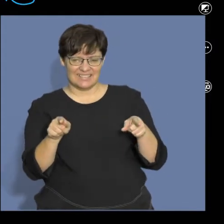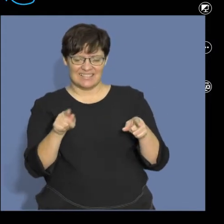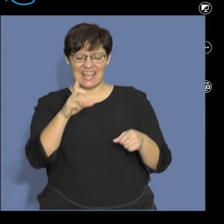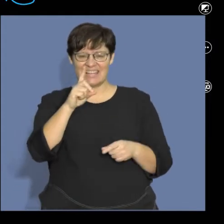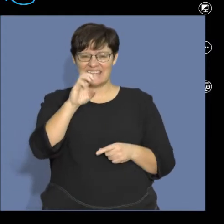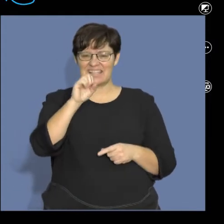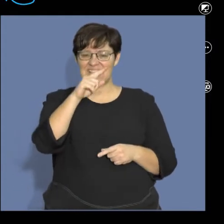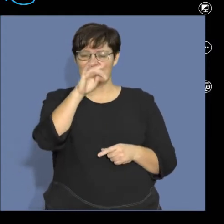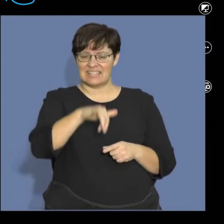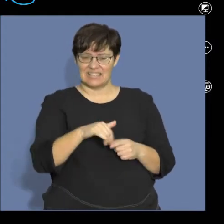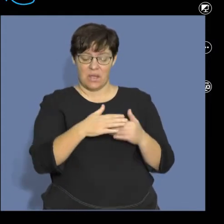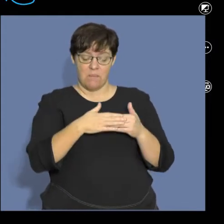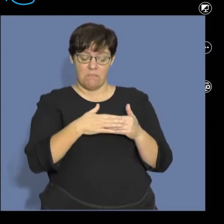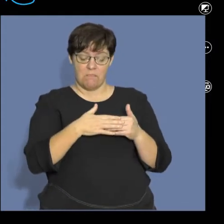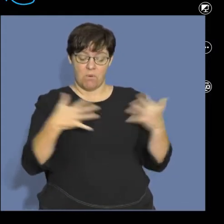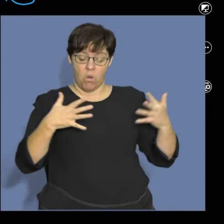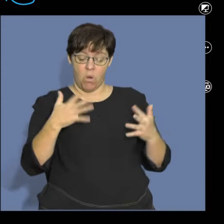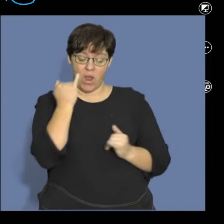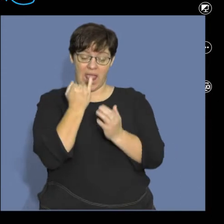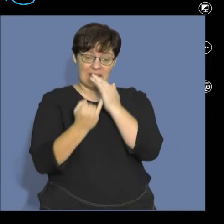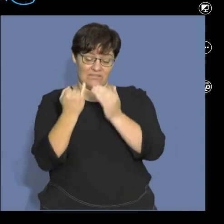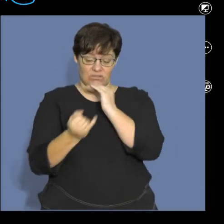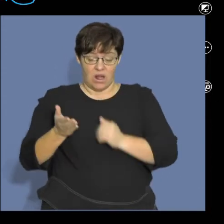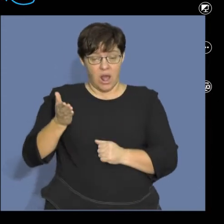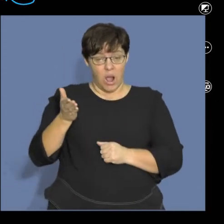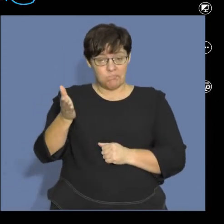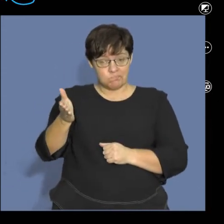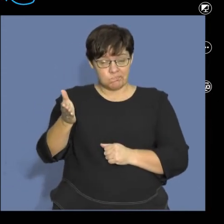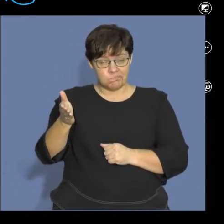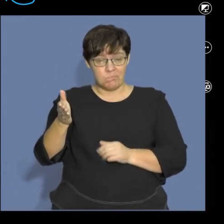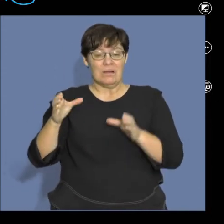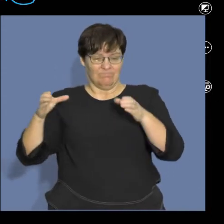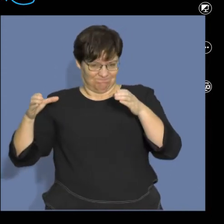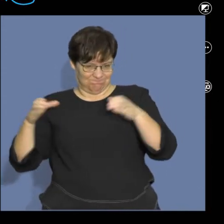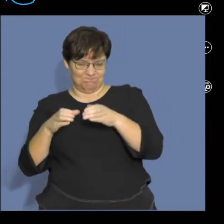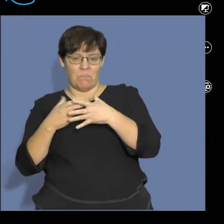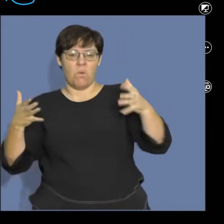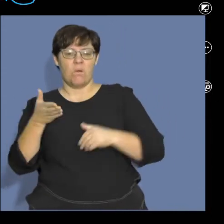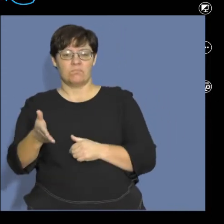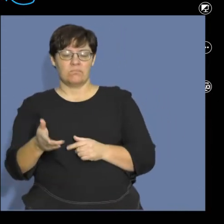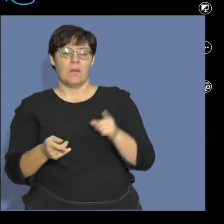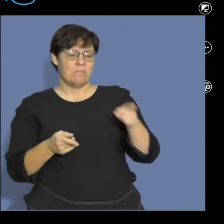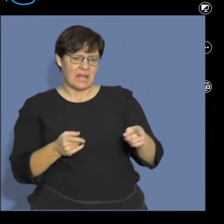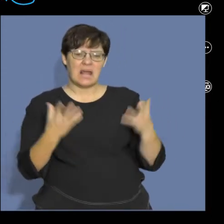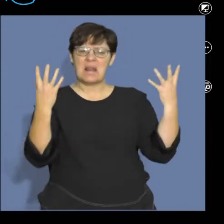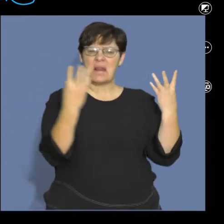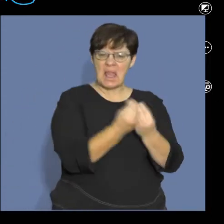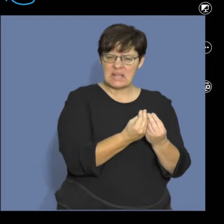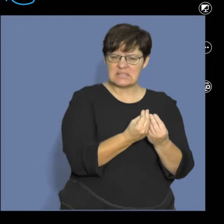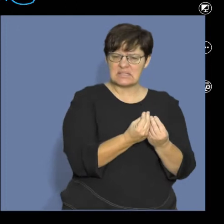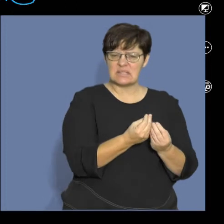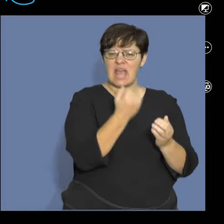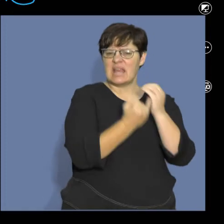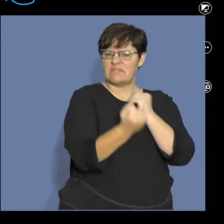So the idea of more individuals means that the density is